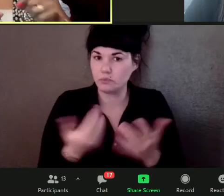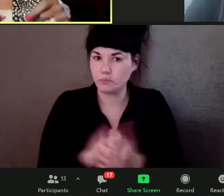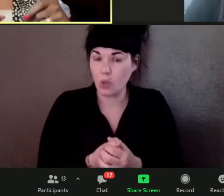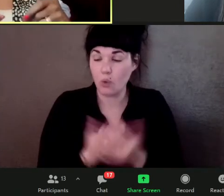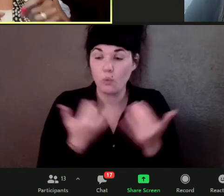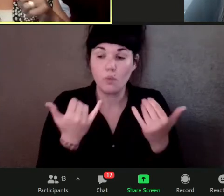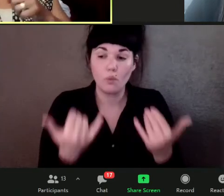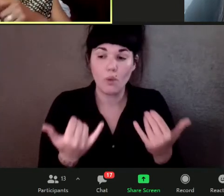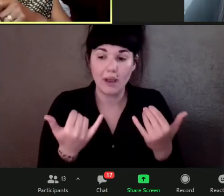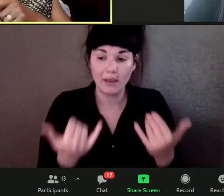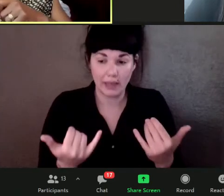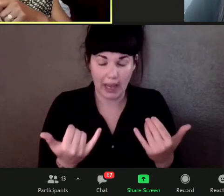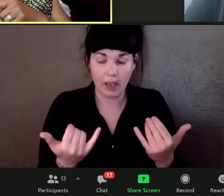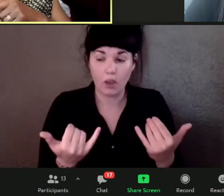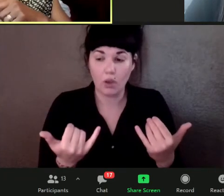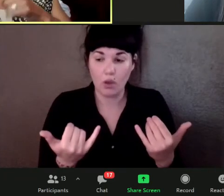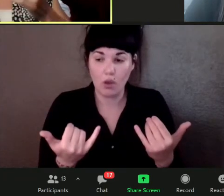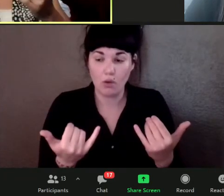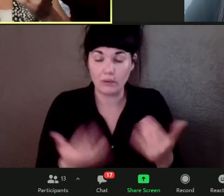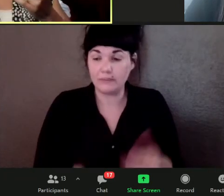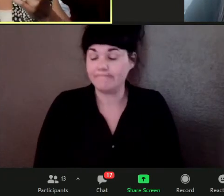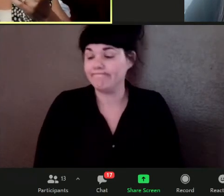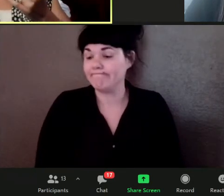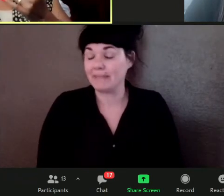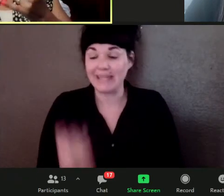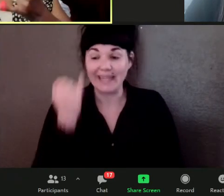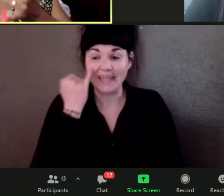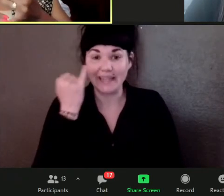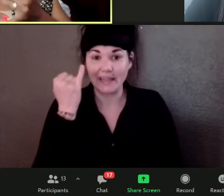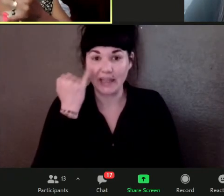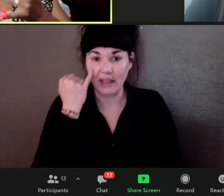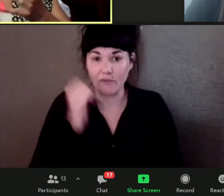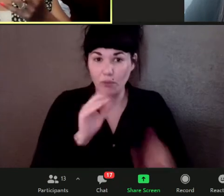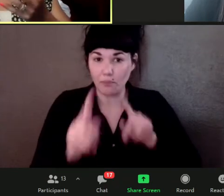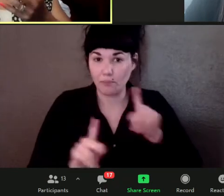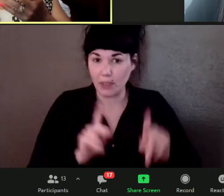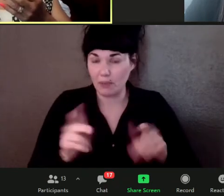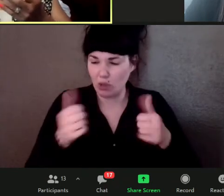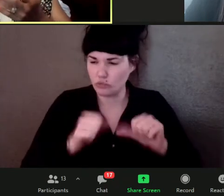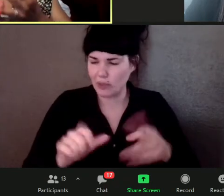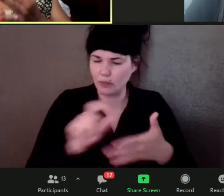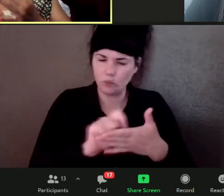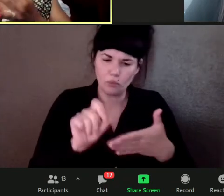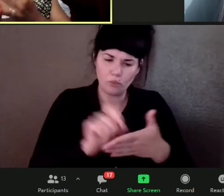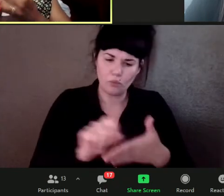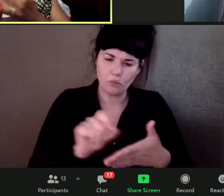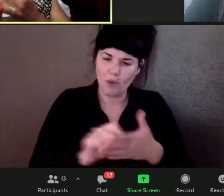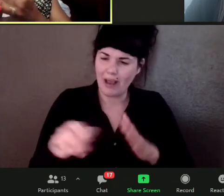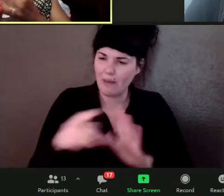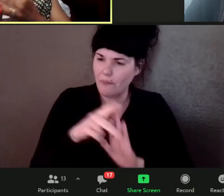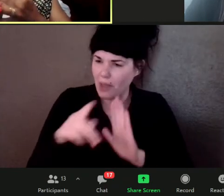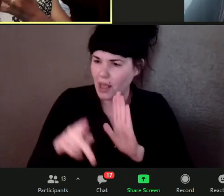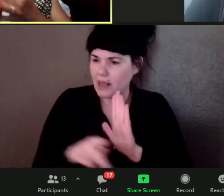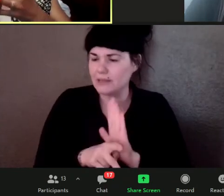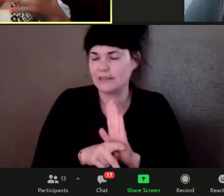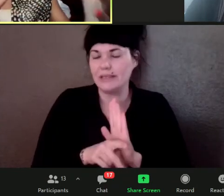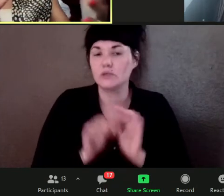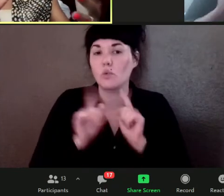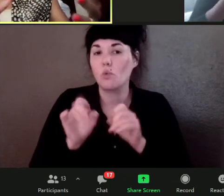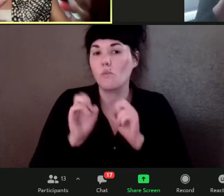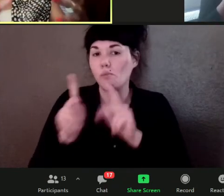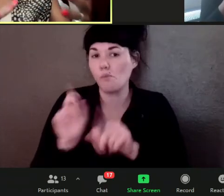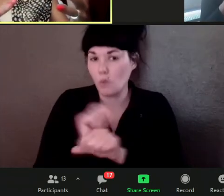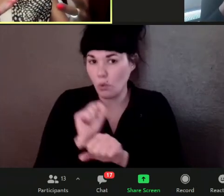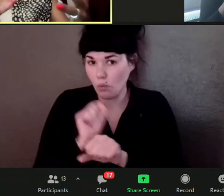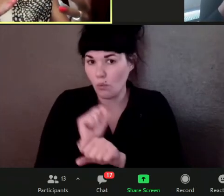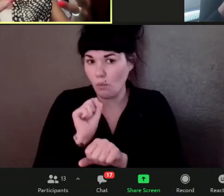do you recommend, to be able to develop those return to work policies and some of those best practices that can also be